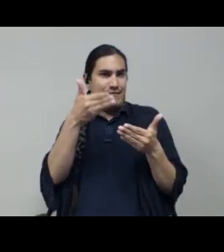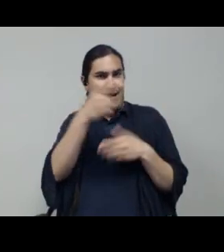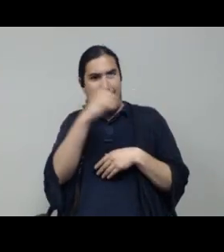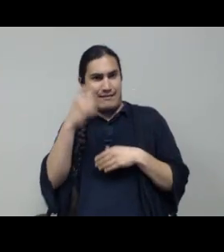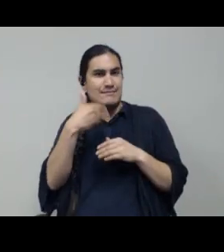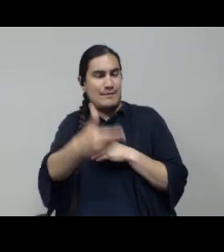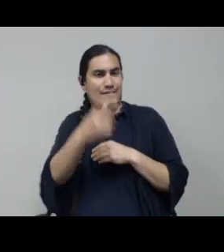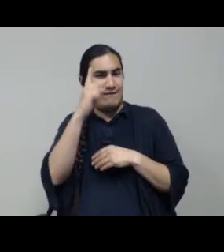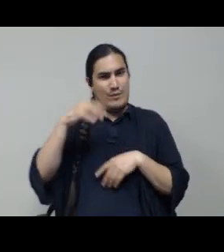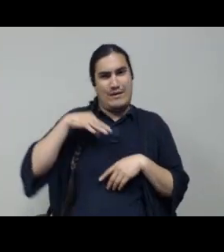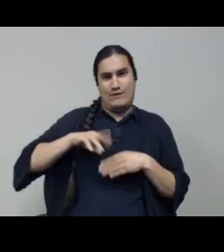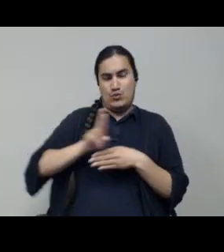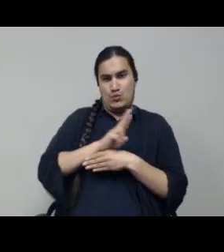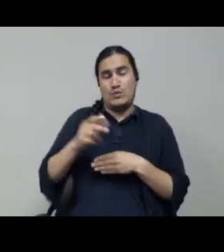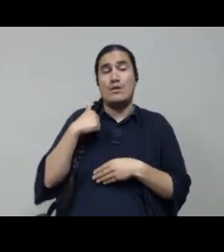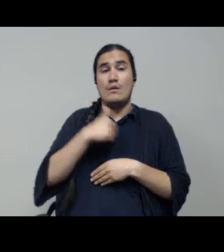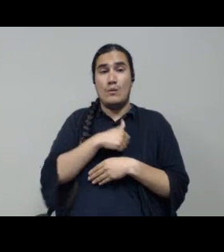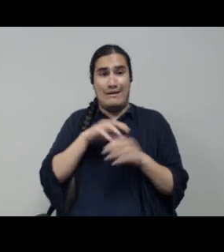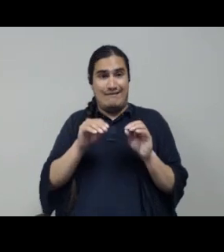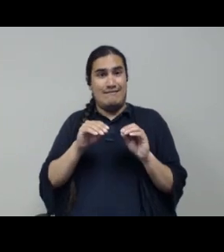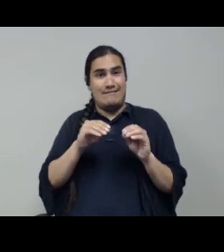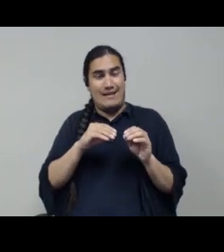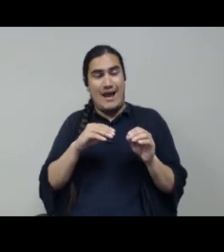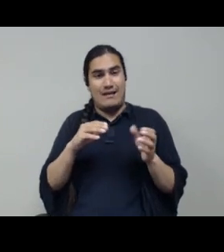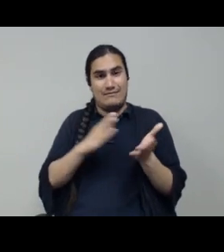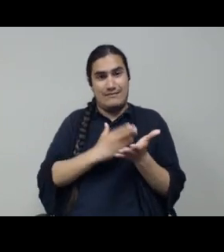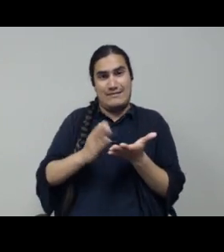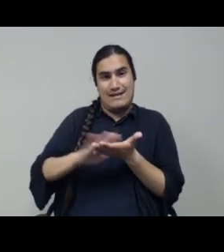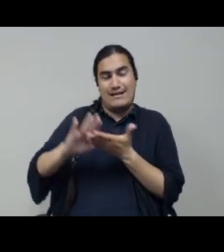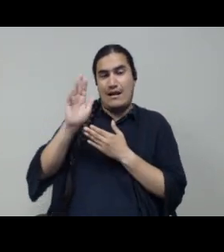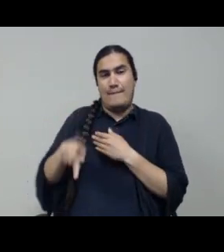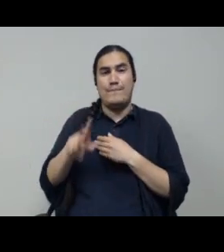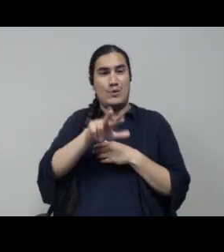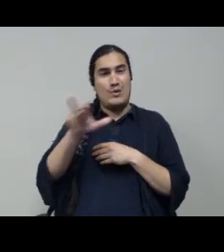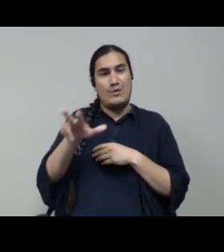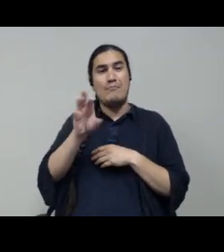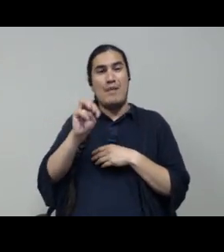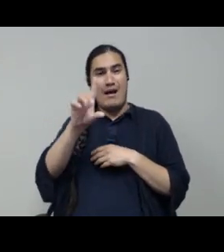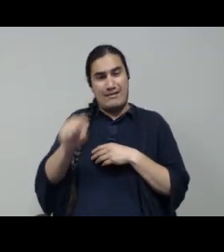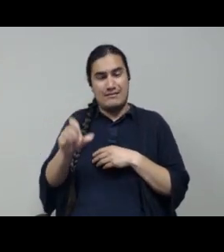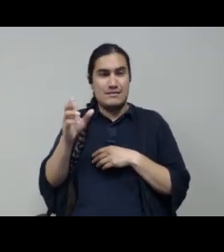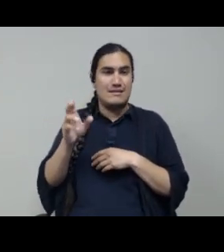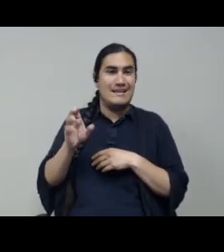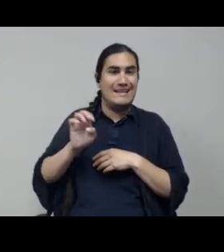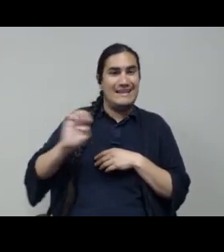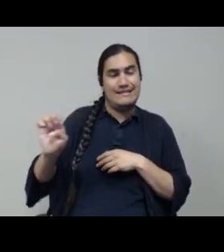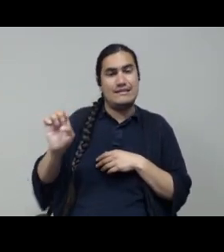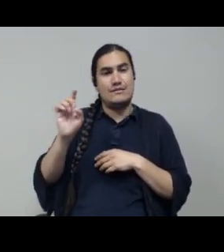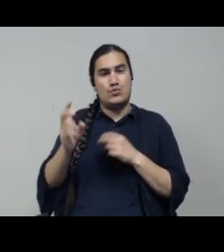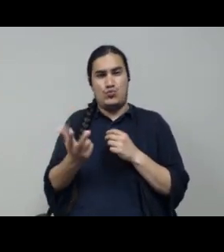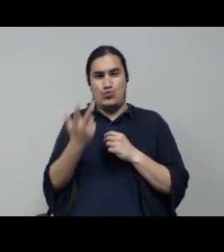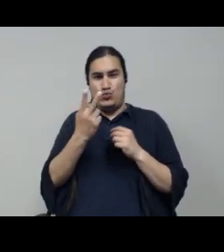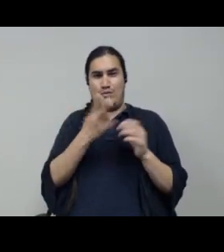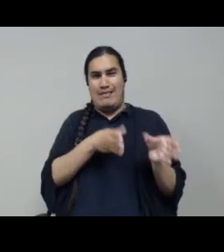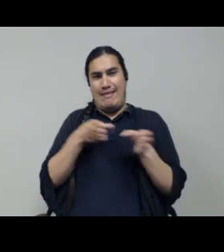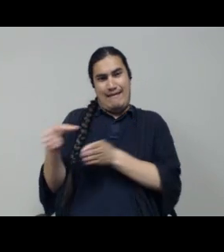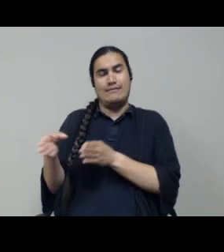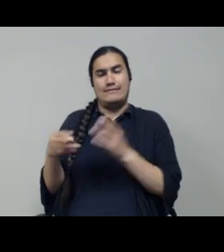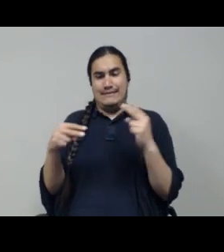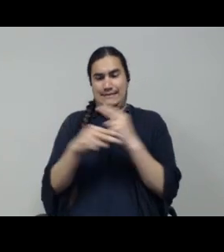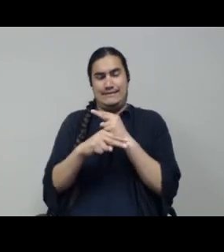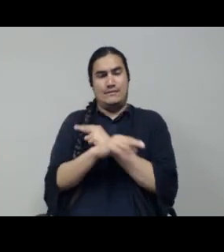beneficial use. And we had cleared 33 miles, so another 23 miles heading east of 2 lanes in each direction. But